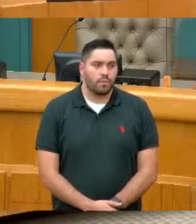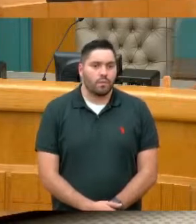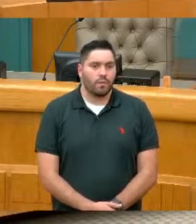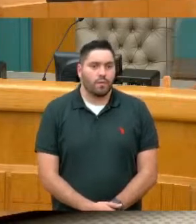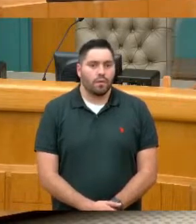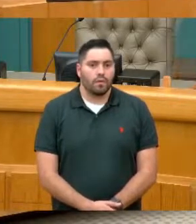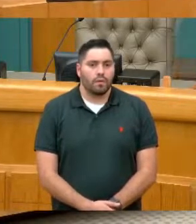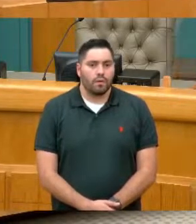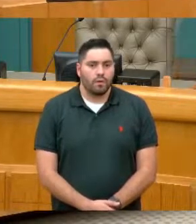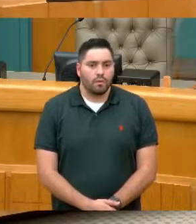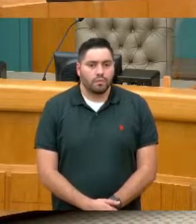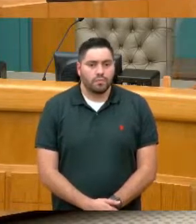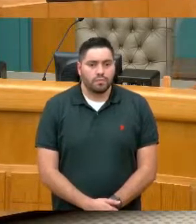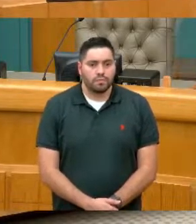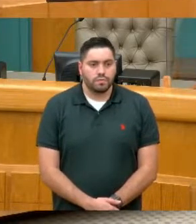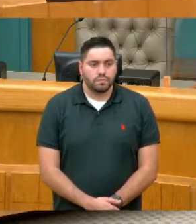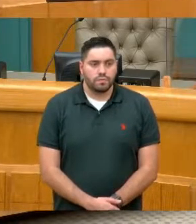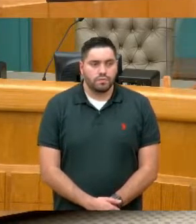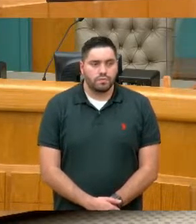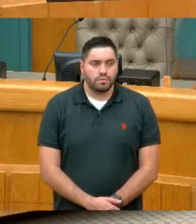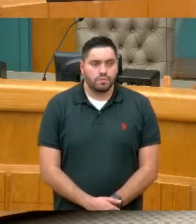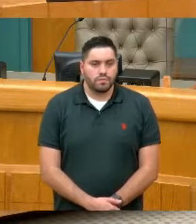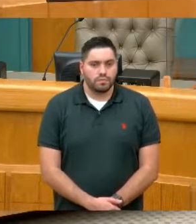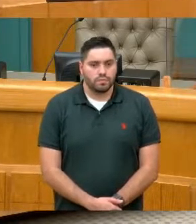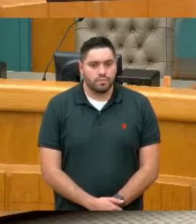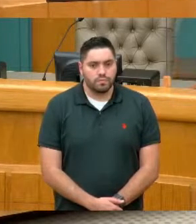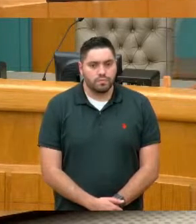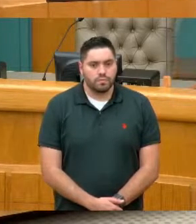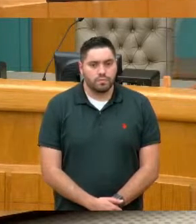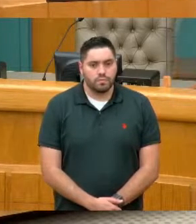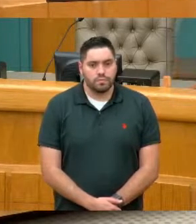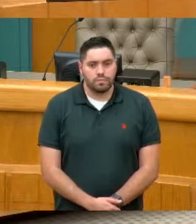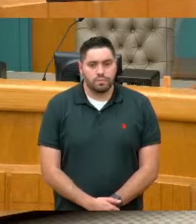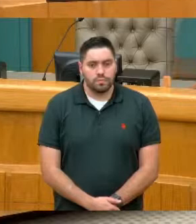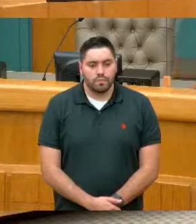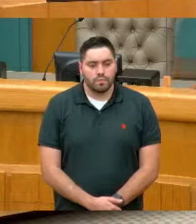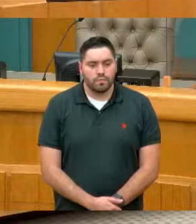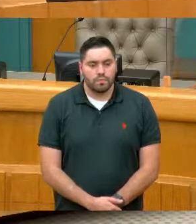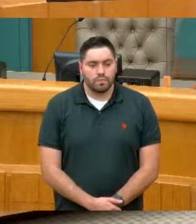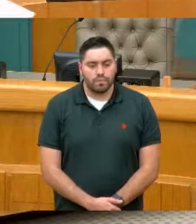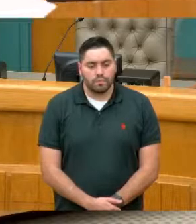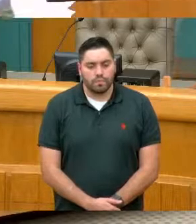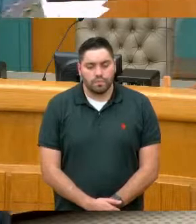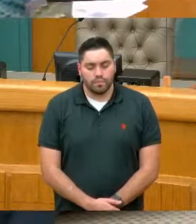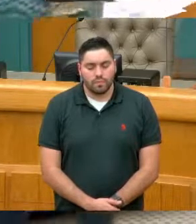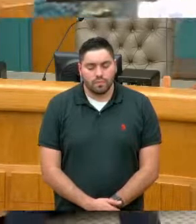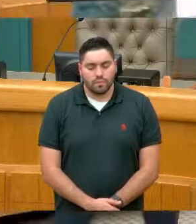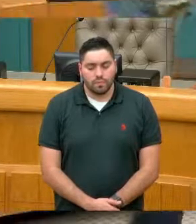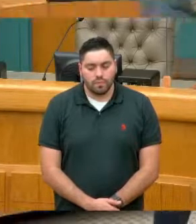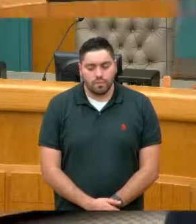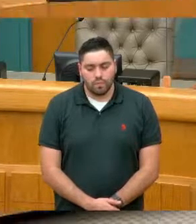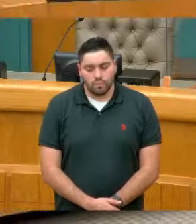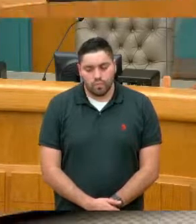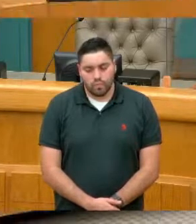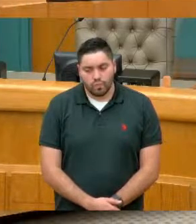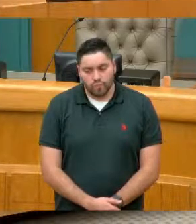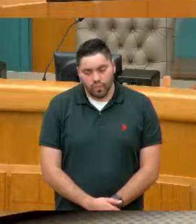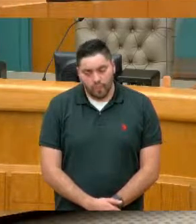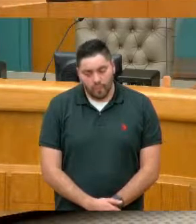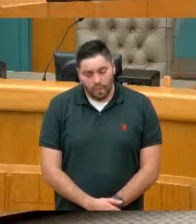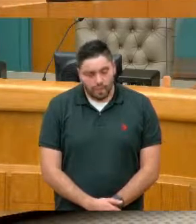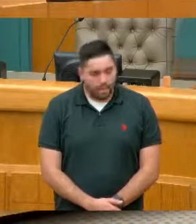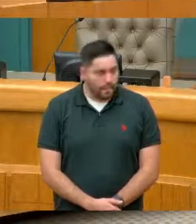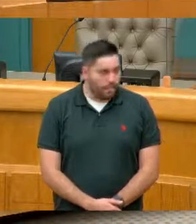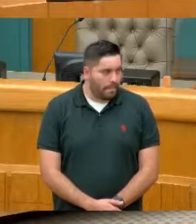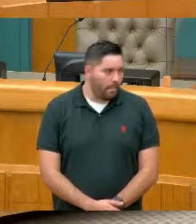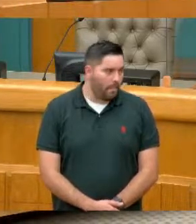reabrir siempre y cuando se lleven a cabo los protocolos. Ahora la directora del Distrito de Salud, Annette Rodriguez, nos va a dar su reporte.